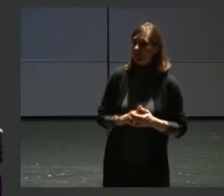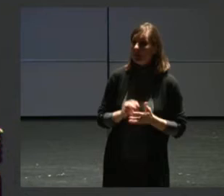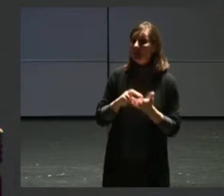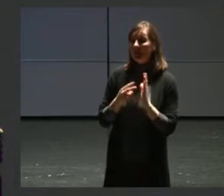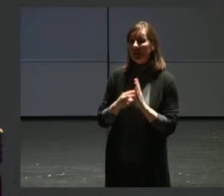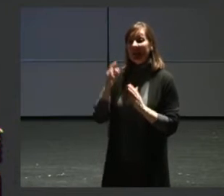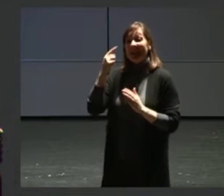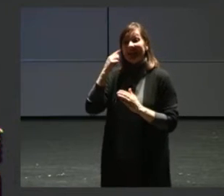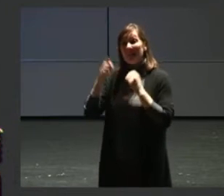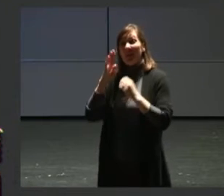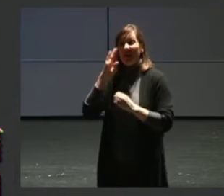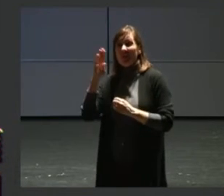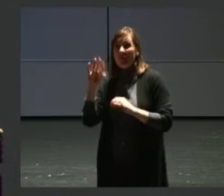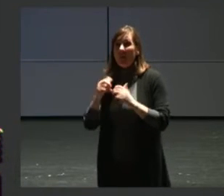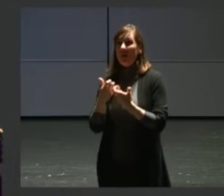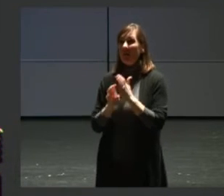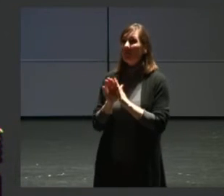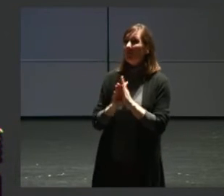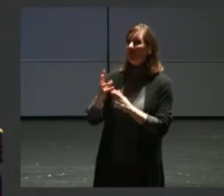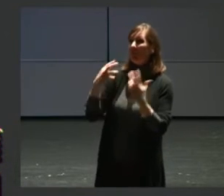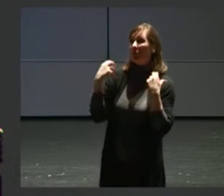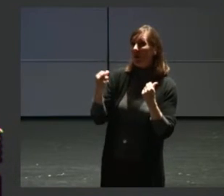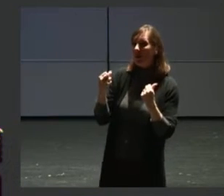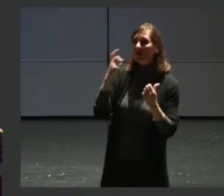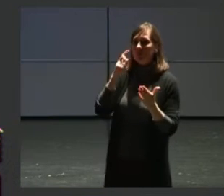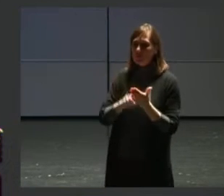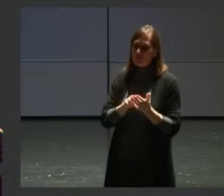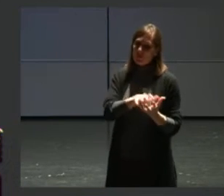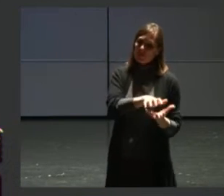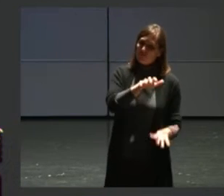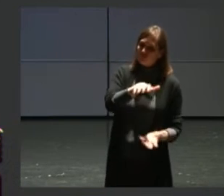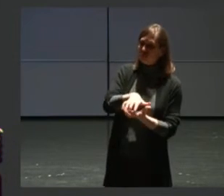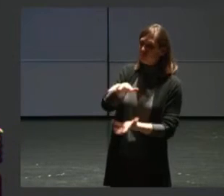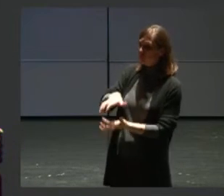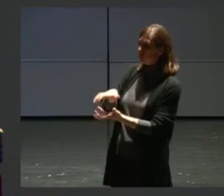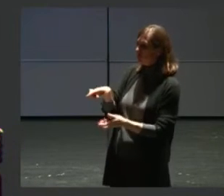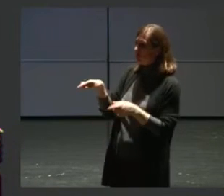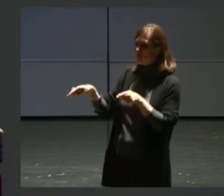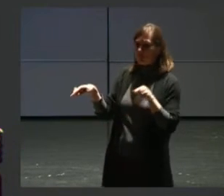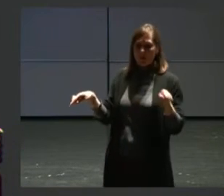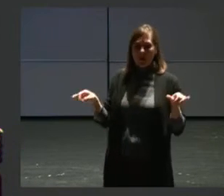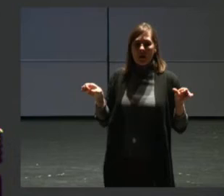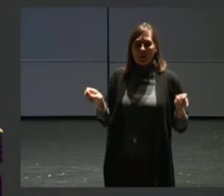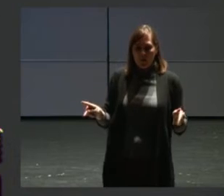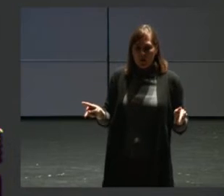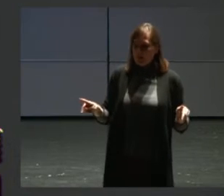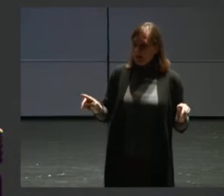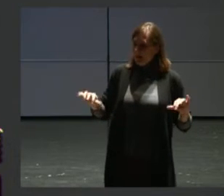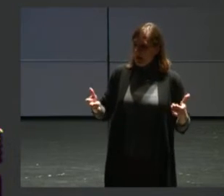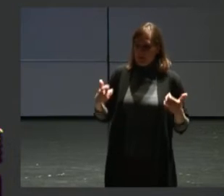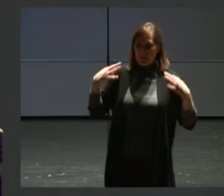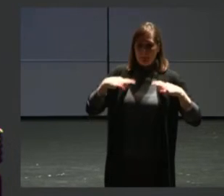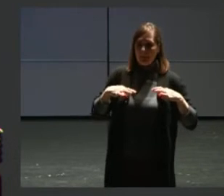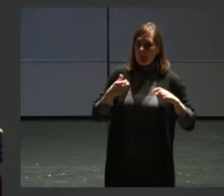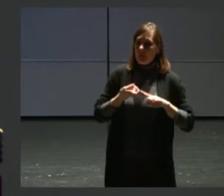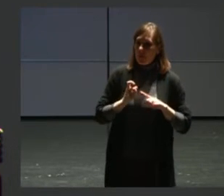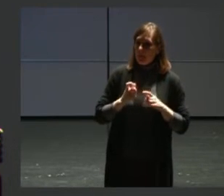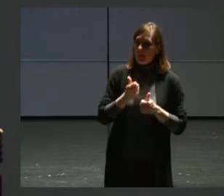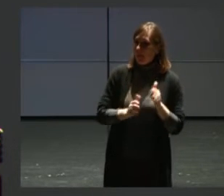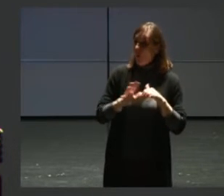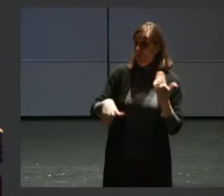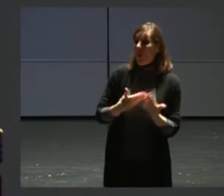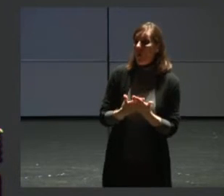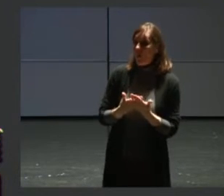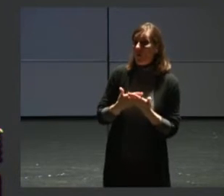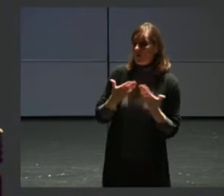we recognize these different revenue sources and do everything we can to maximize those. So that's a powerful part of what we're doing.